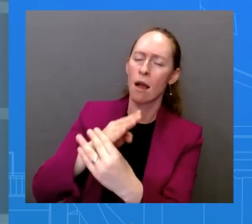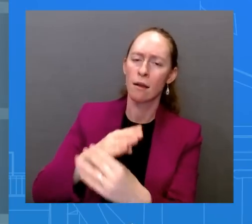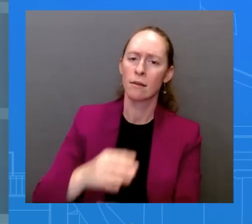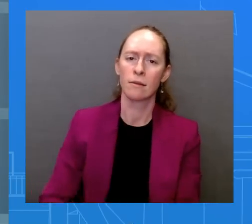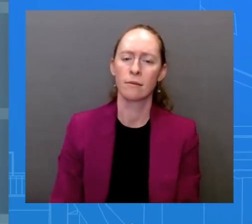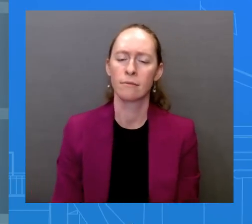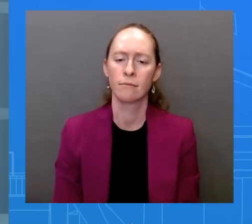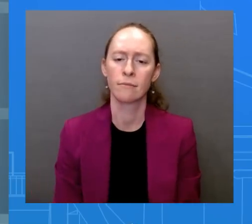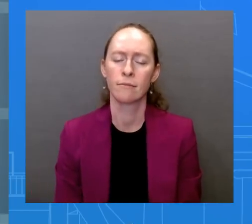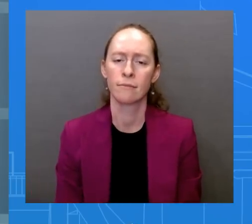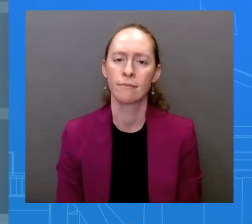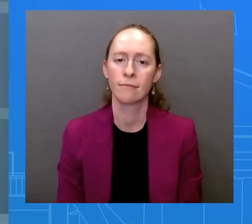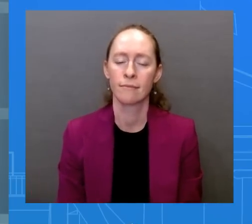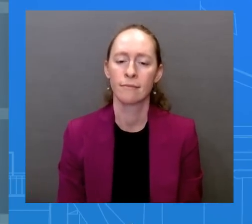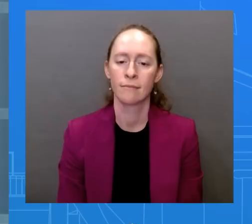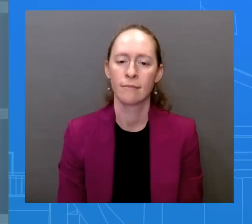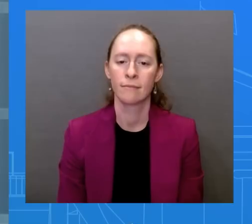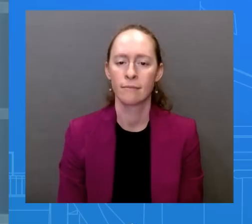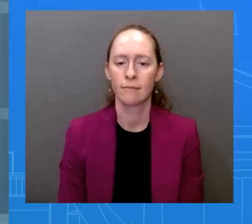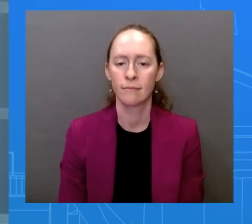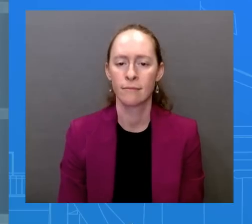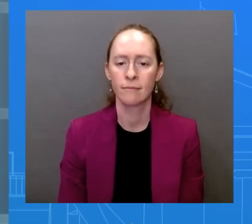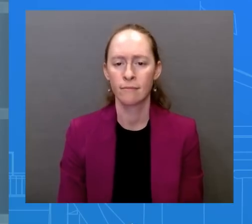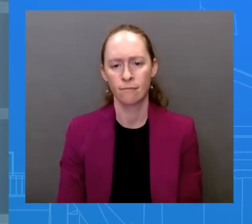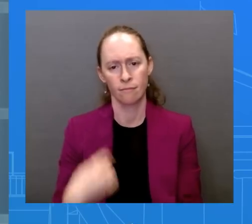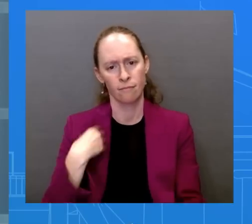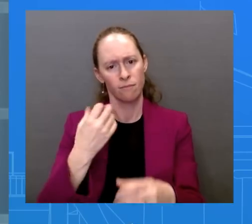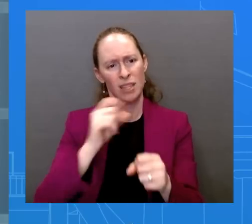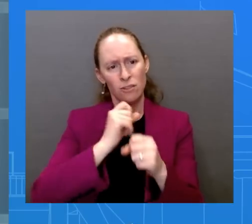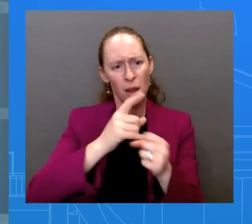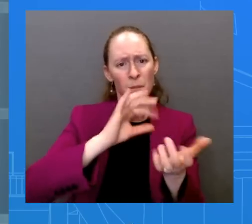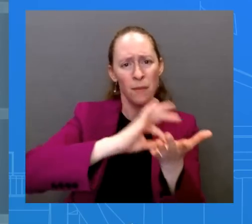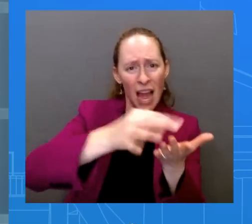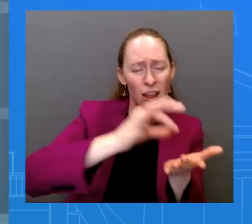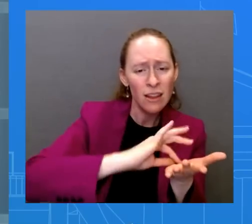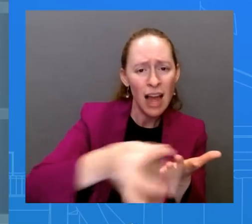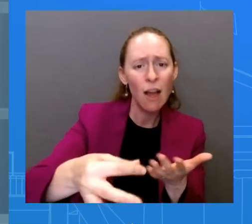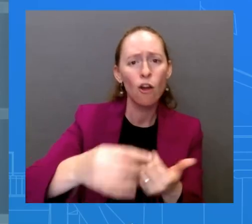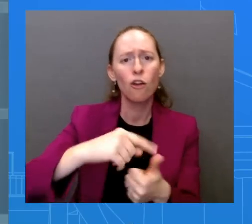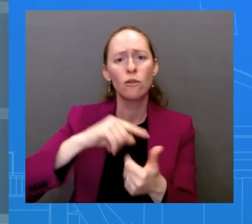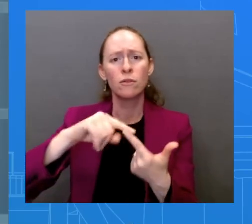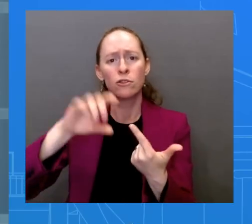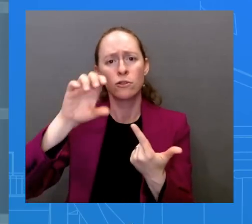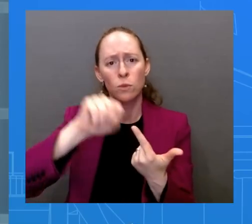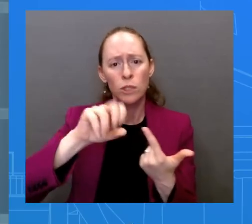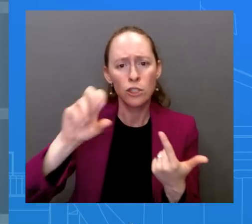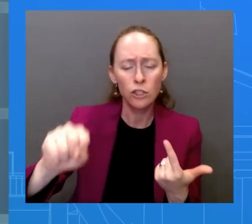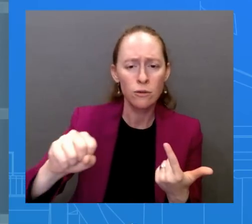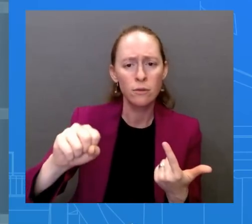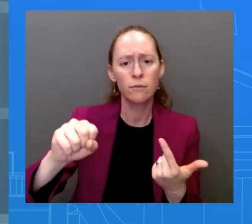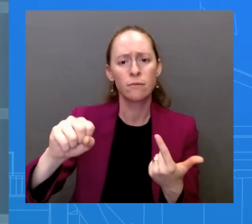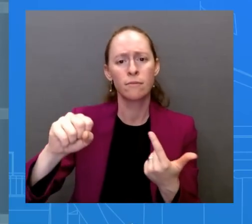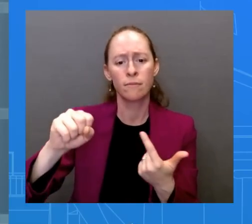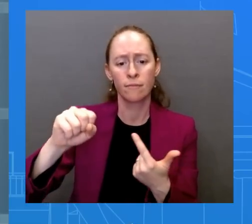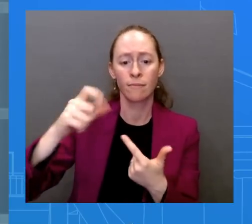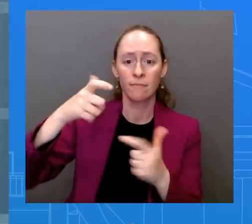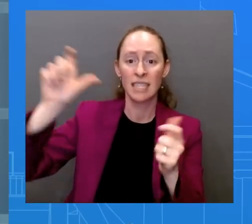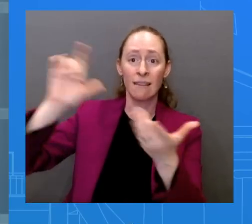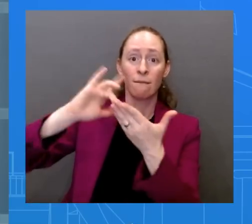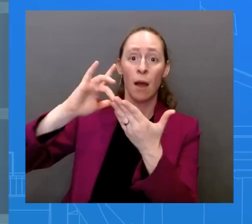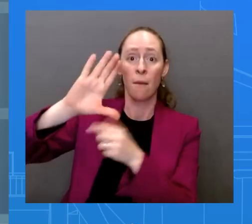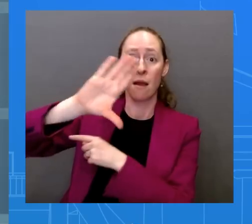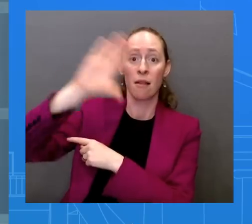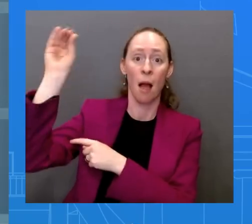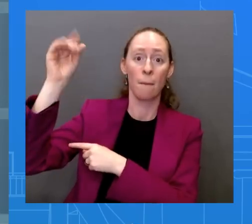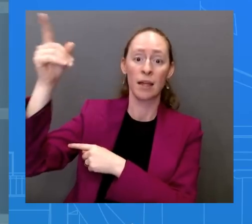we have Medicare and Social Security, and we make sure that the big pharma is not